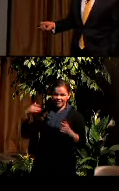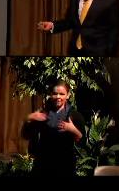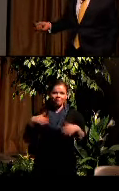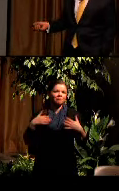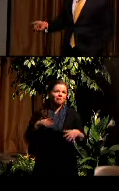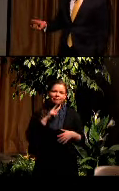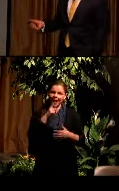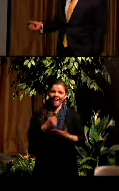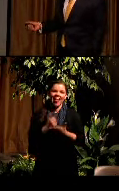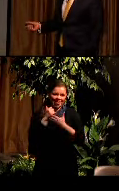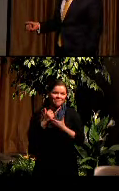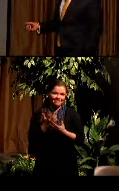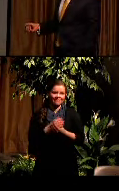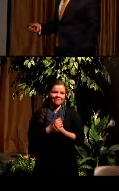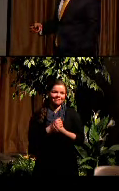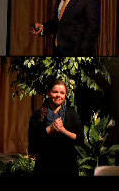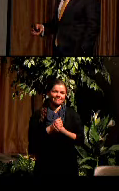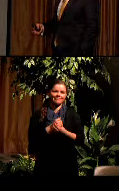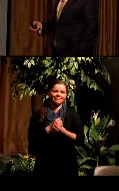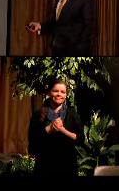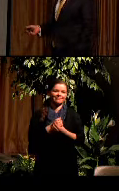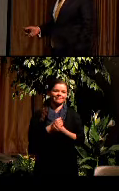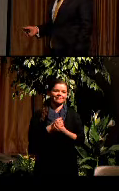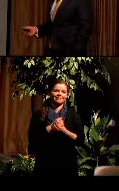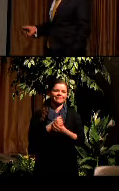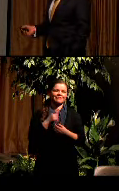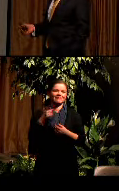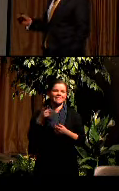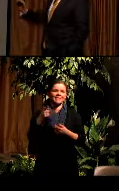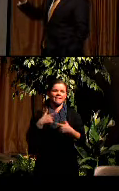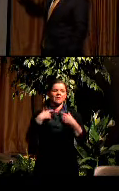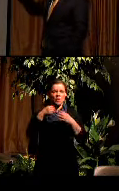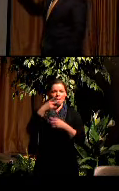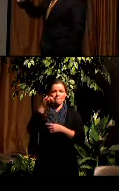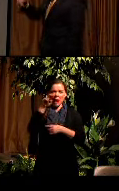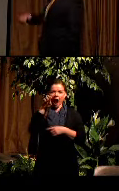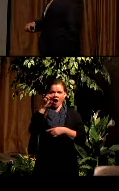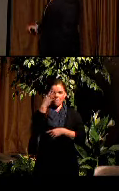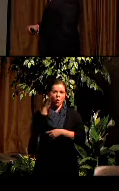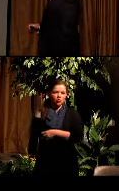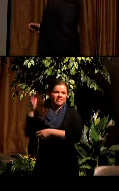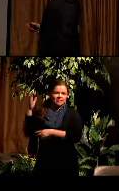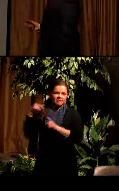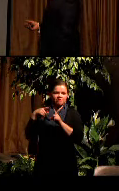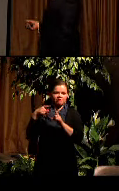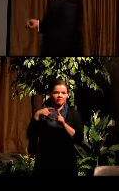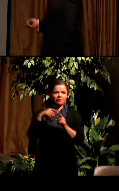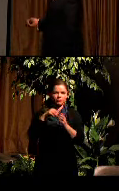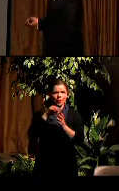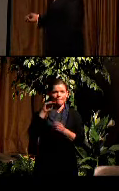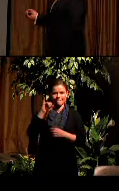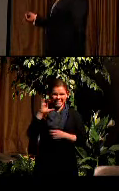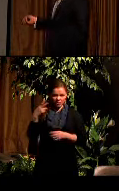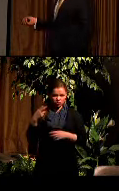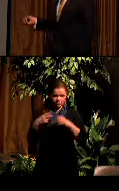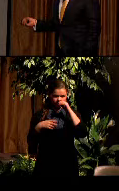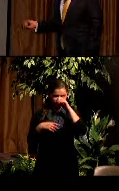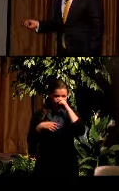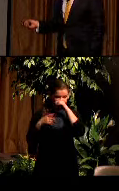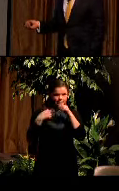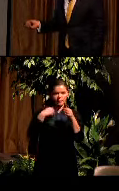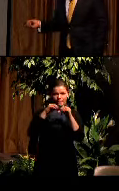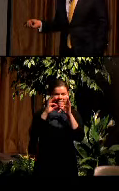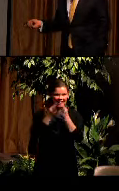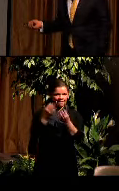in the jack pine forests of the lower peninsula of Michigan. It's since spread as its populations have expanded. It was down to